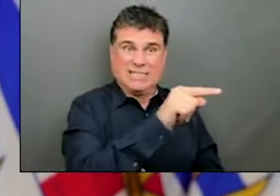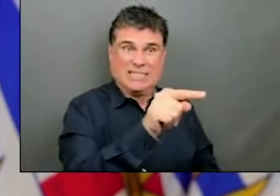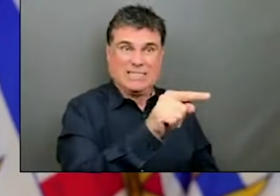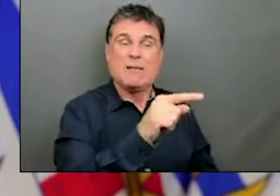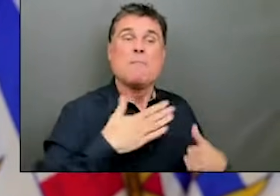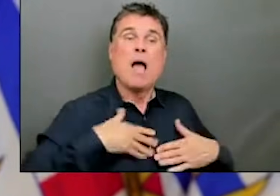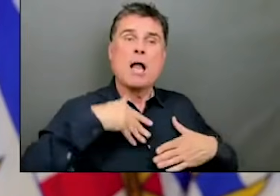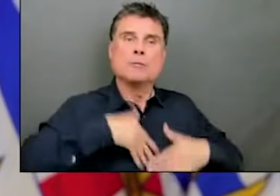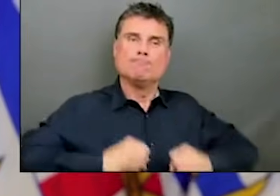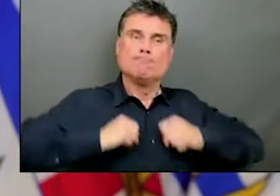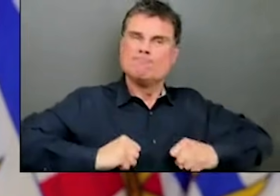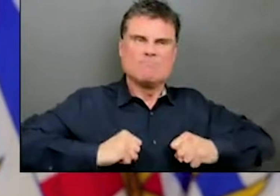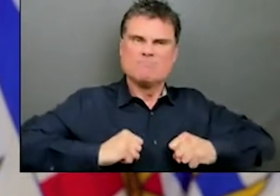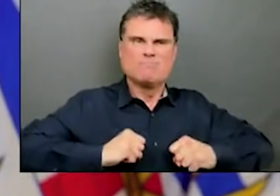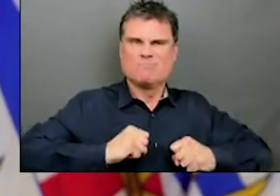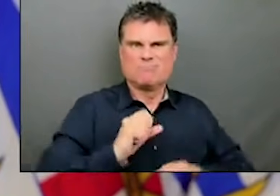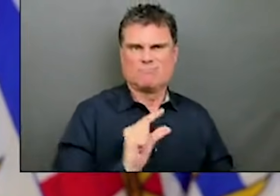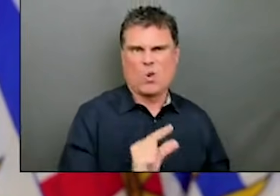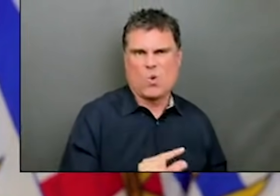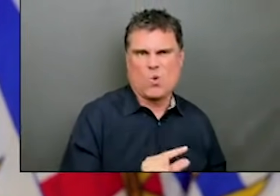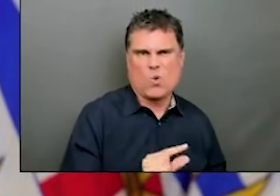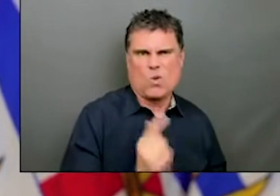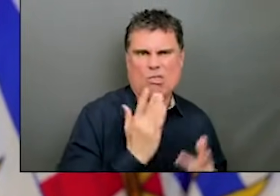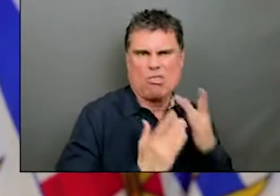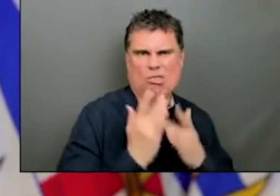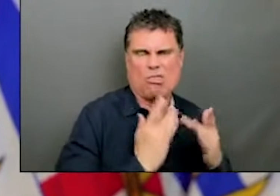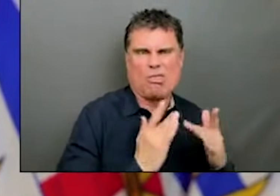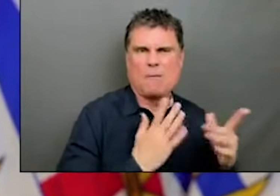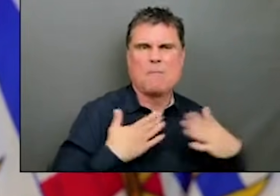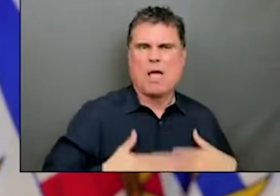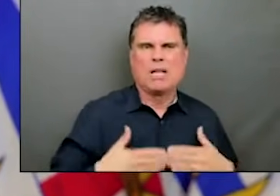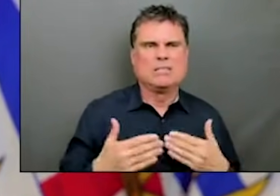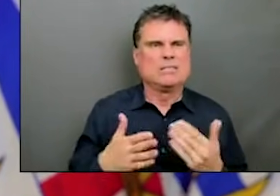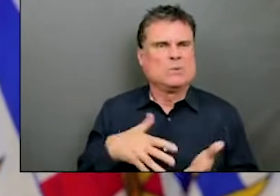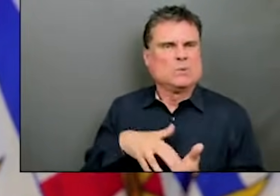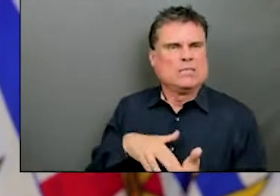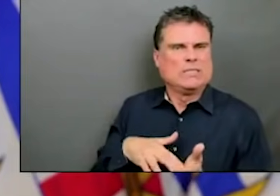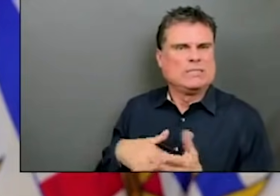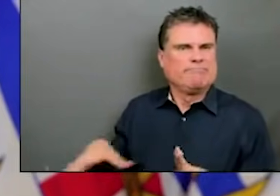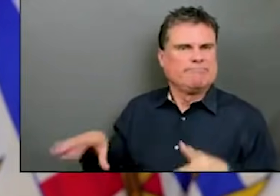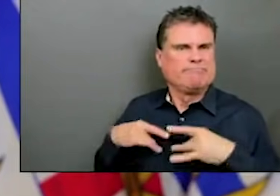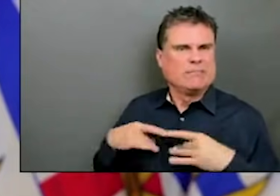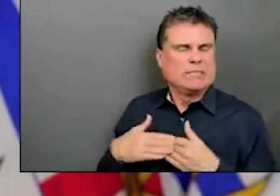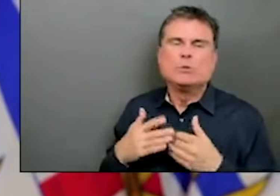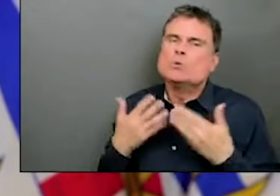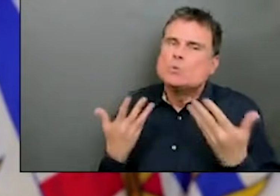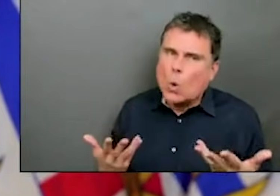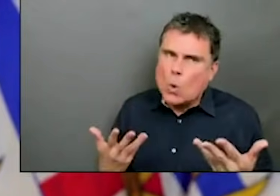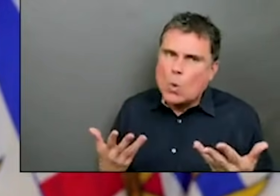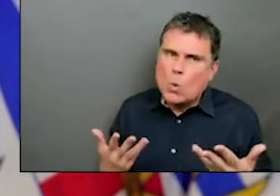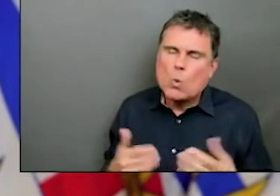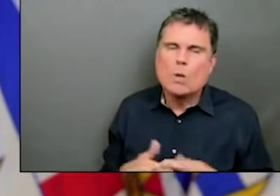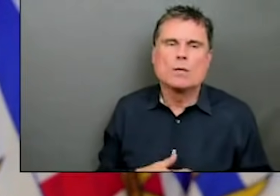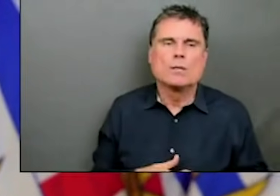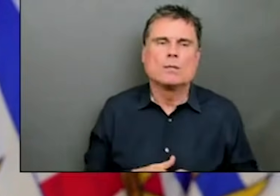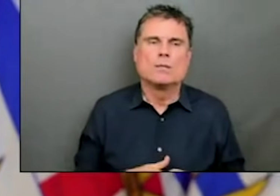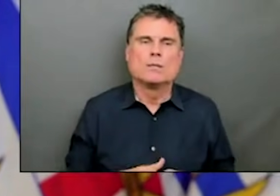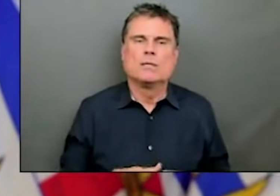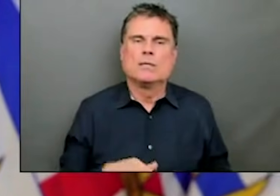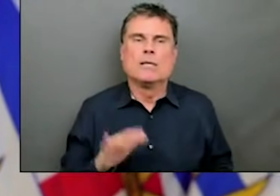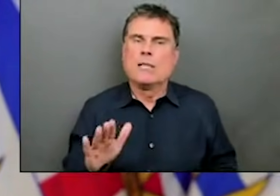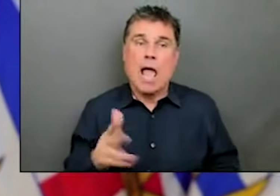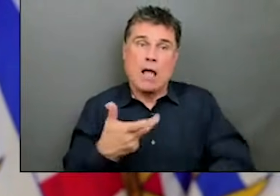So one of the things that we don't know yet is what we call a correlate of protection. So